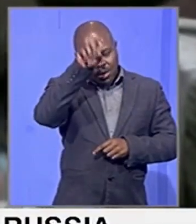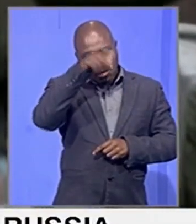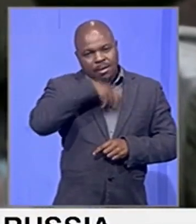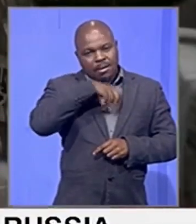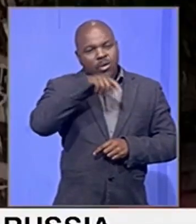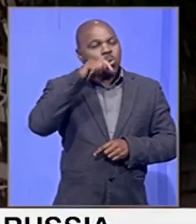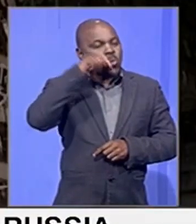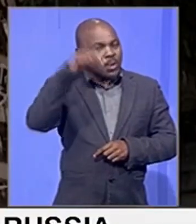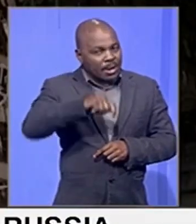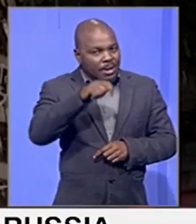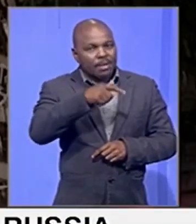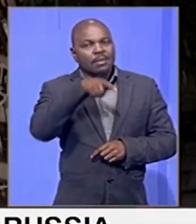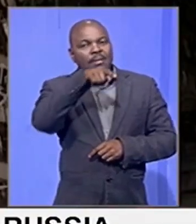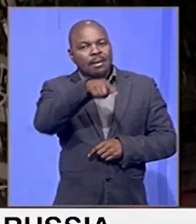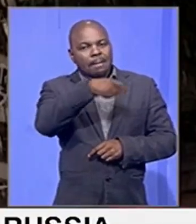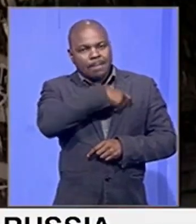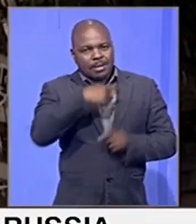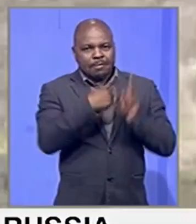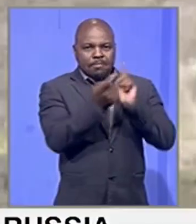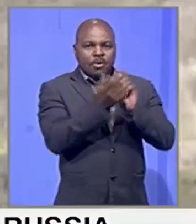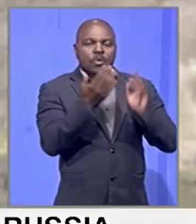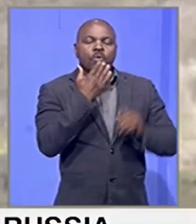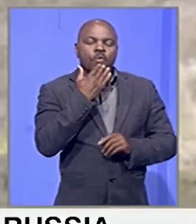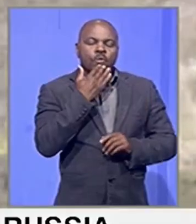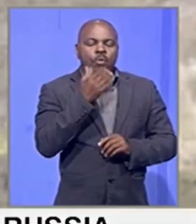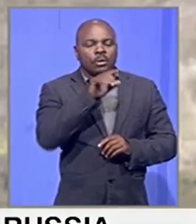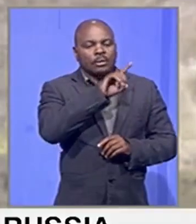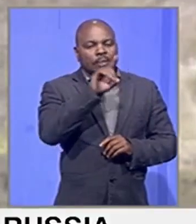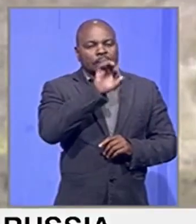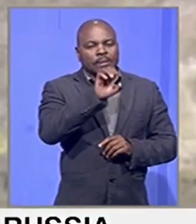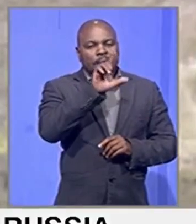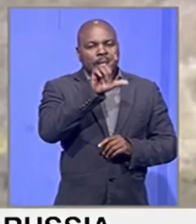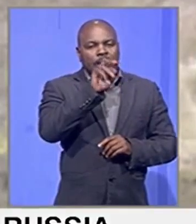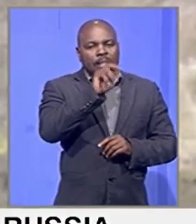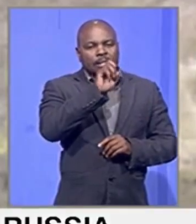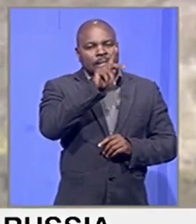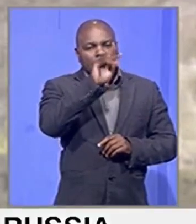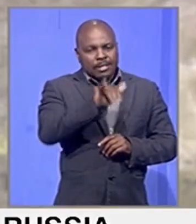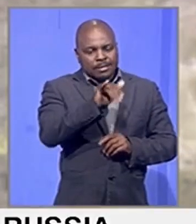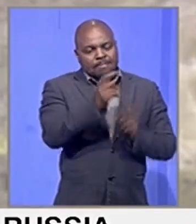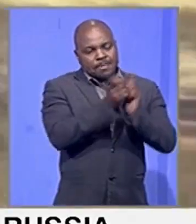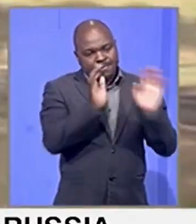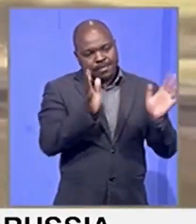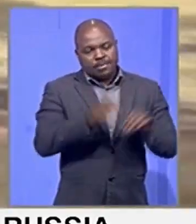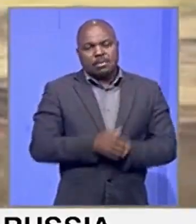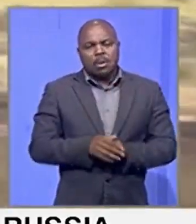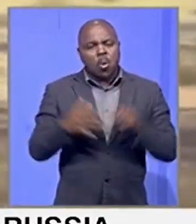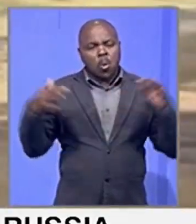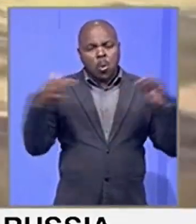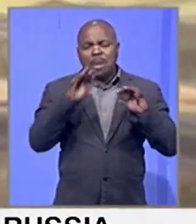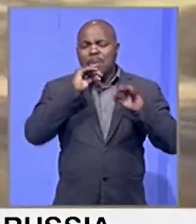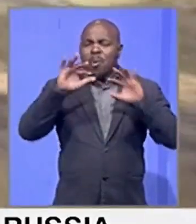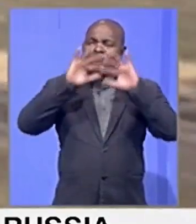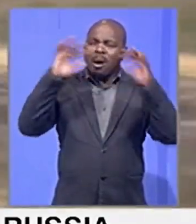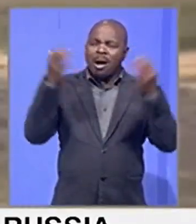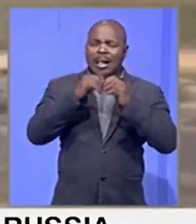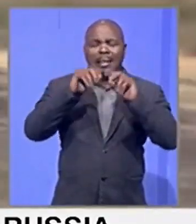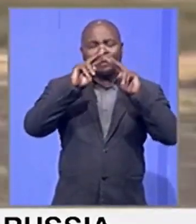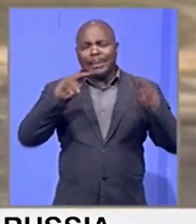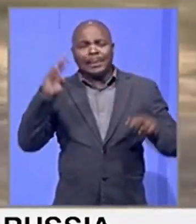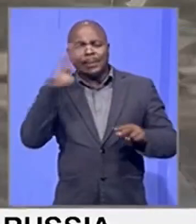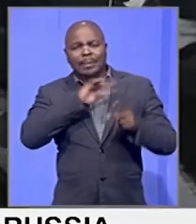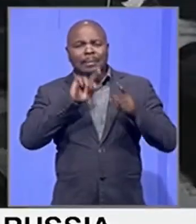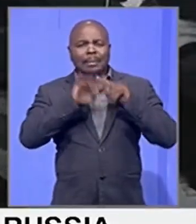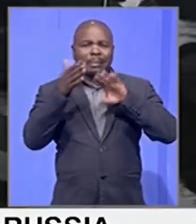wa Ukraine Volodymyr Zelensky. Ntwa e bakile go sa iketlang lefatshe ka bophara, go tlhokafala ga batho le go ama